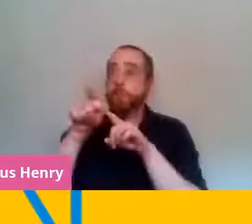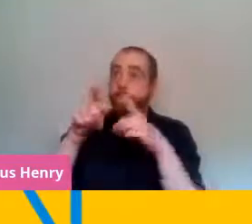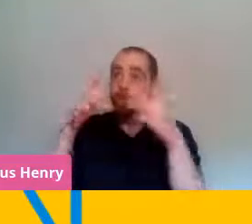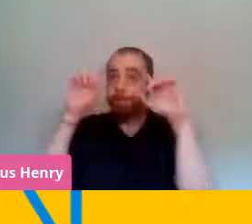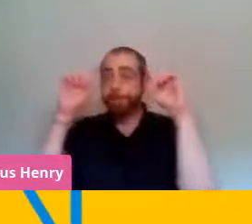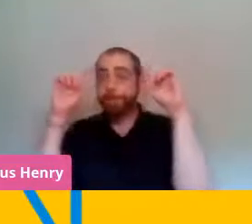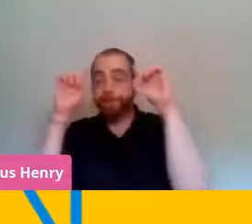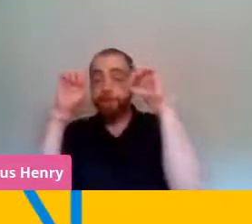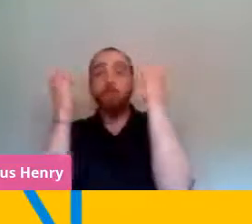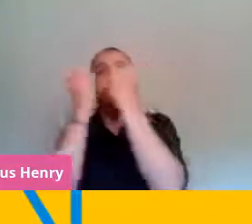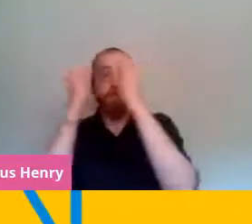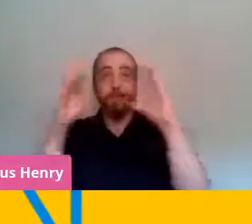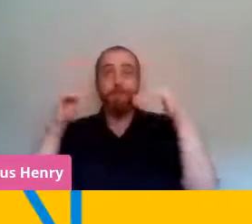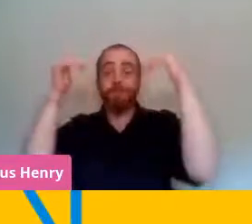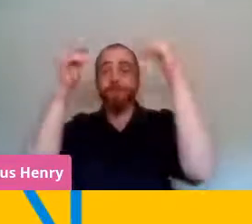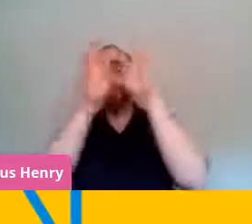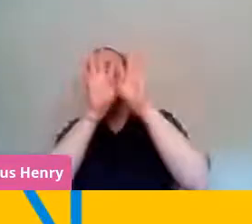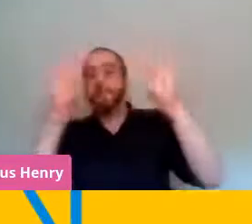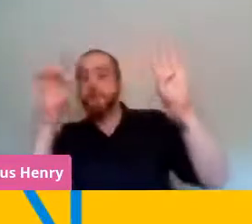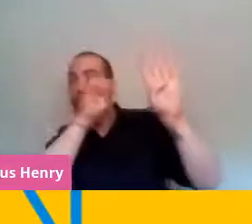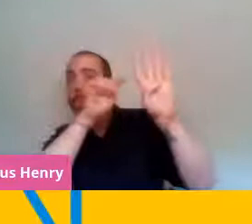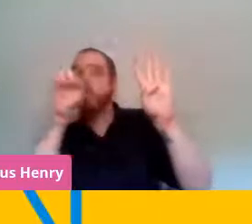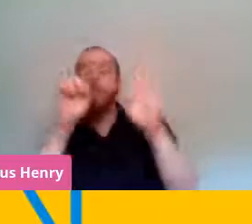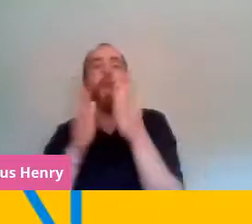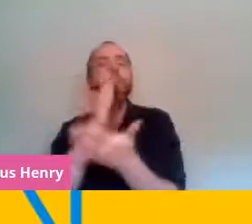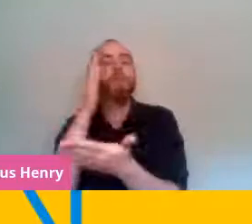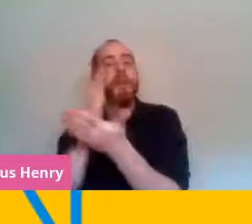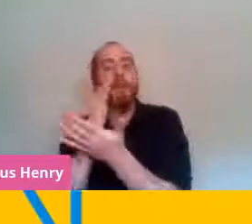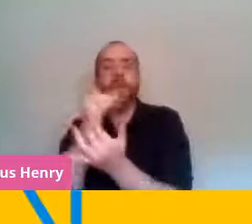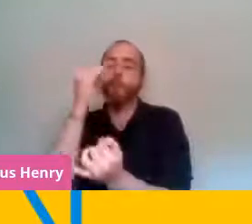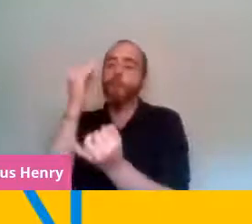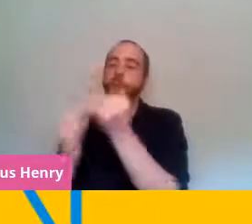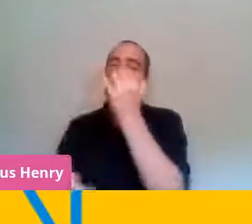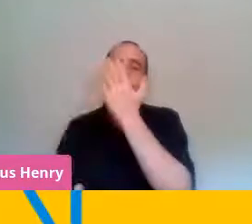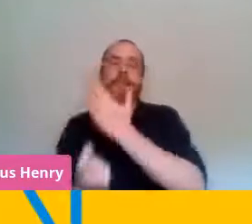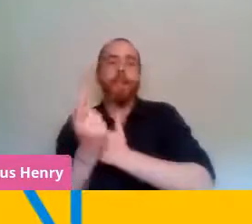advance and take action, be on the front foot, as people have said before.